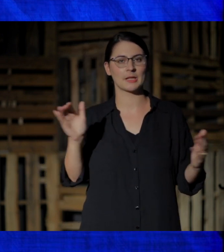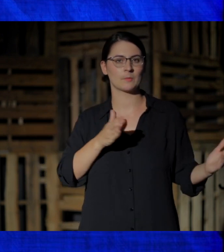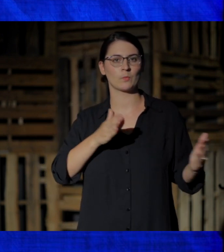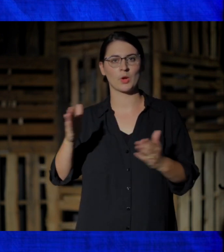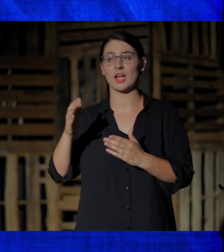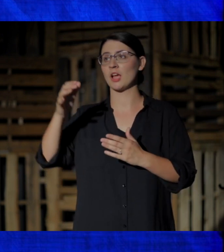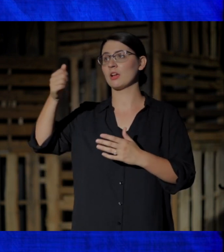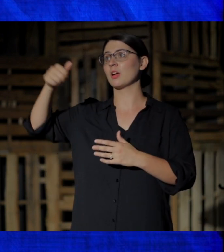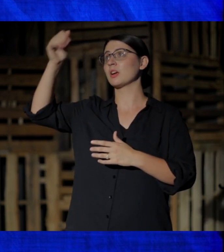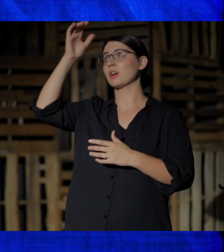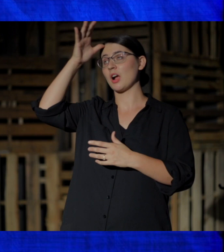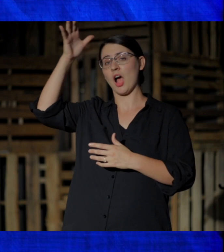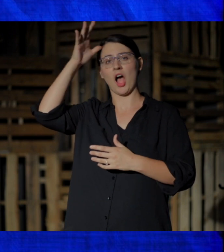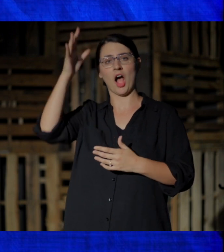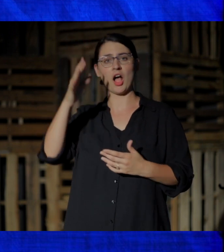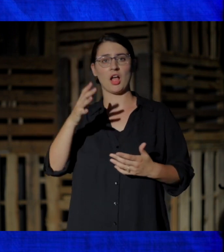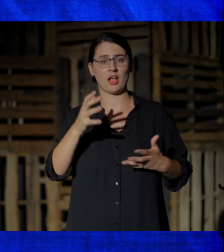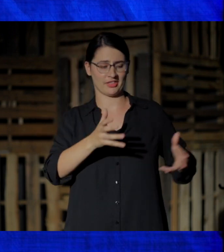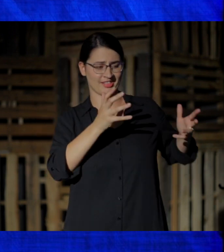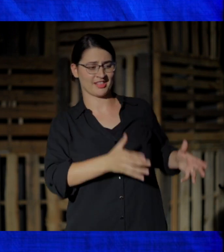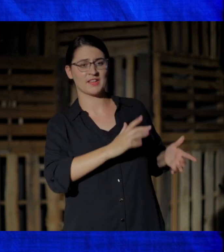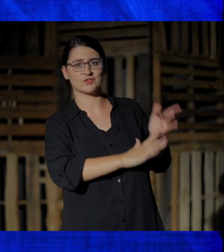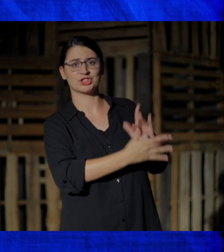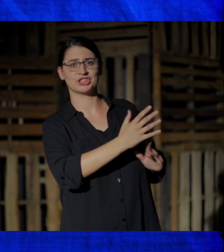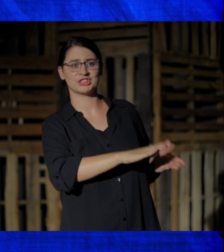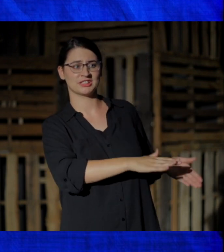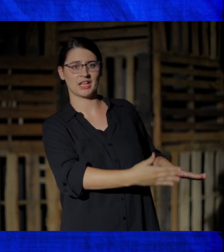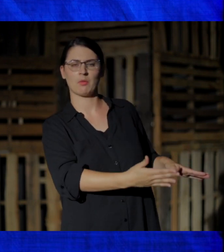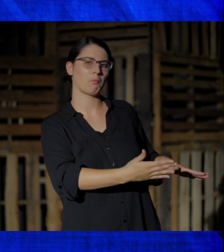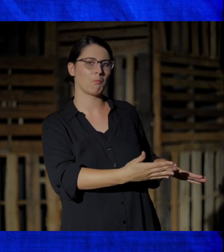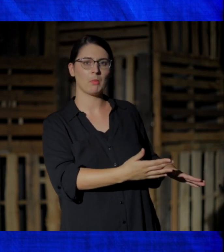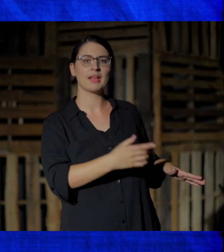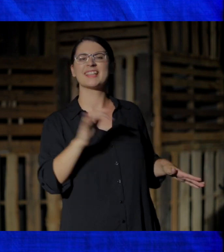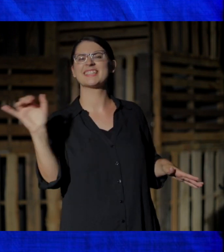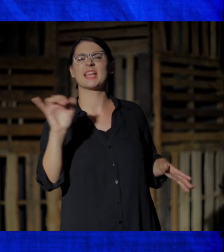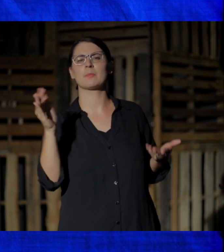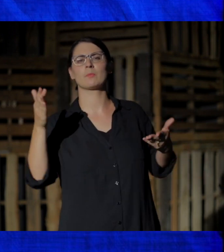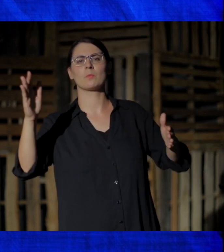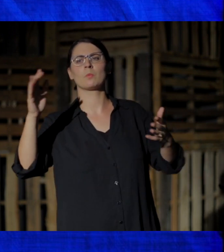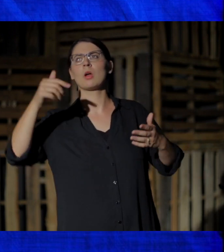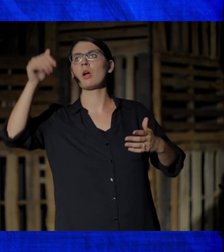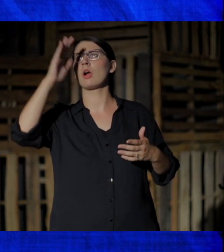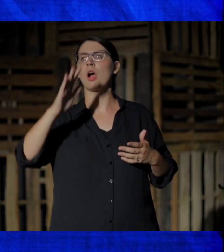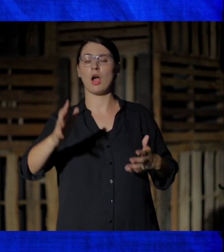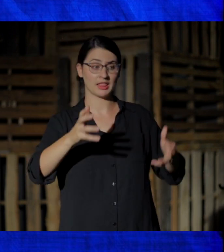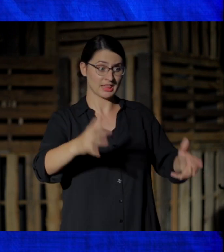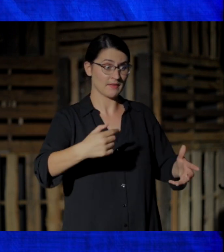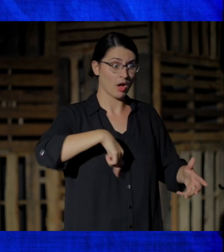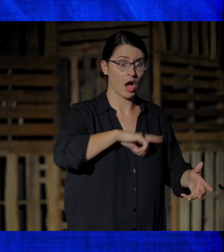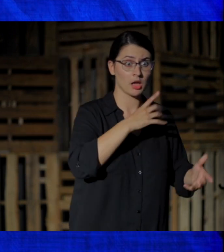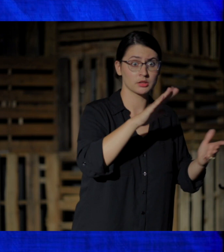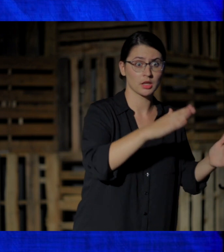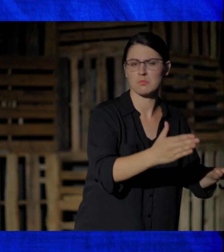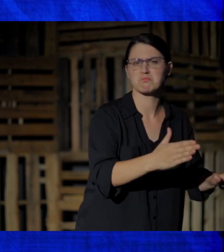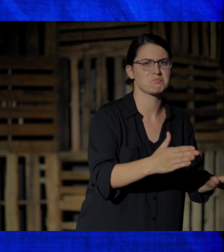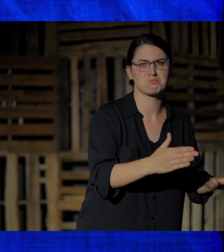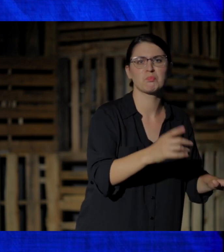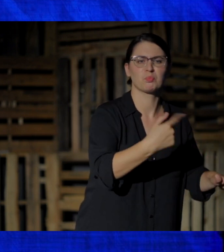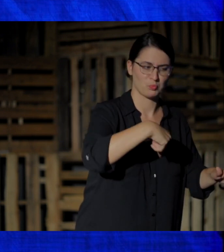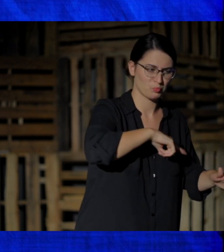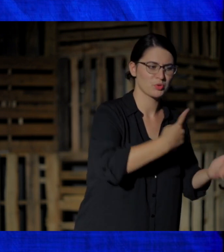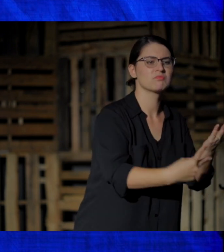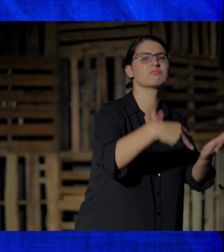the Son to the grave, the Father will not abandon us to the grave. This is what he's getting at. Why will the Father not abandon